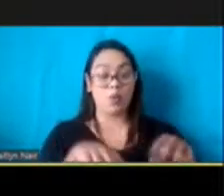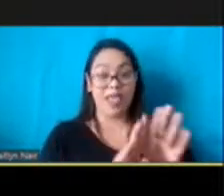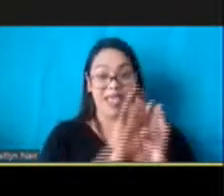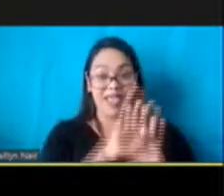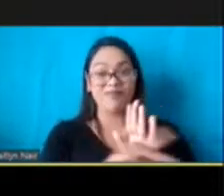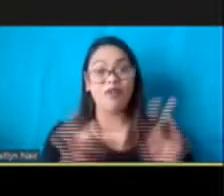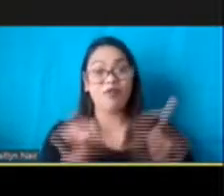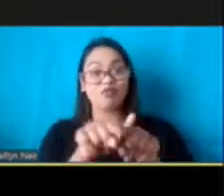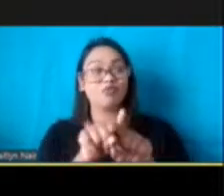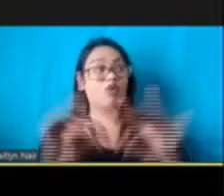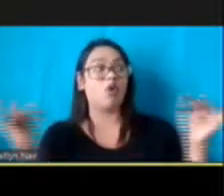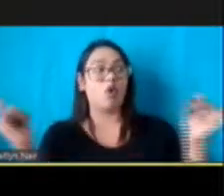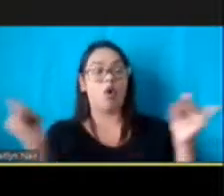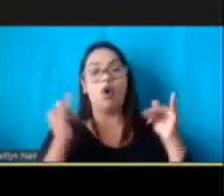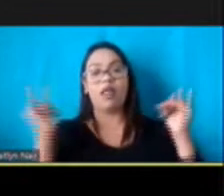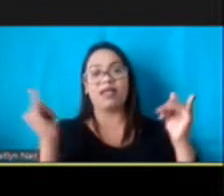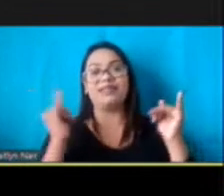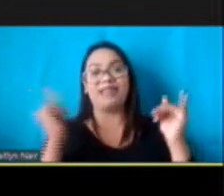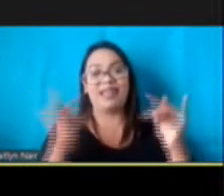we